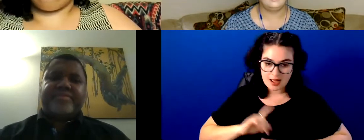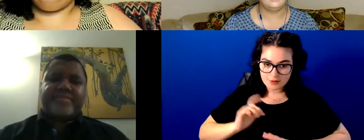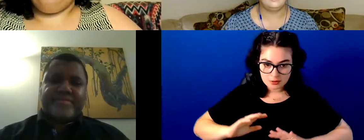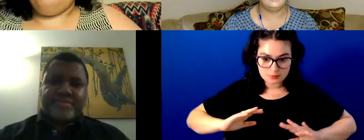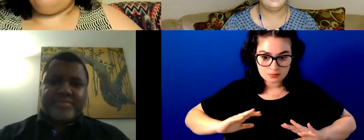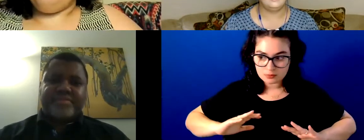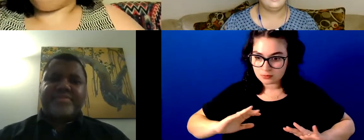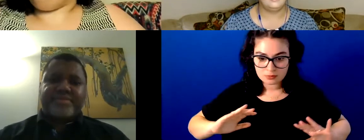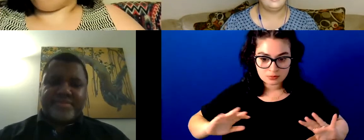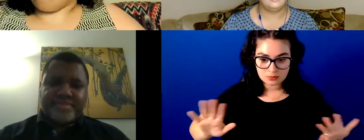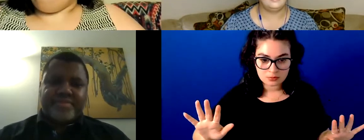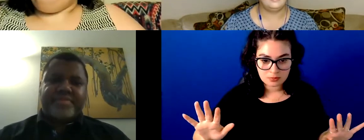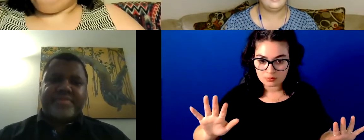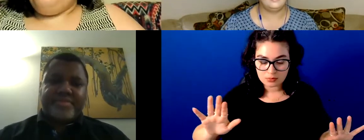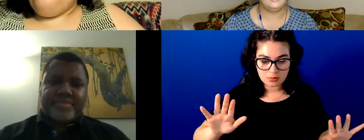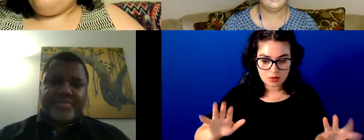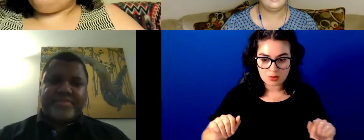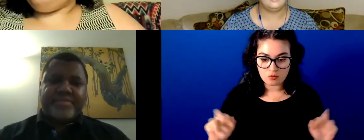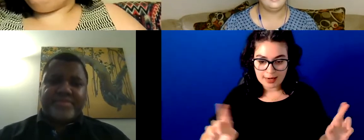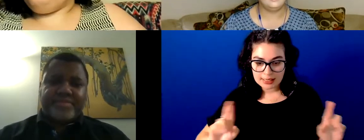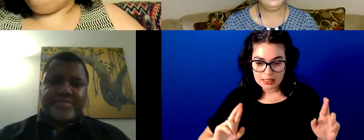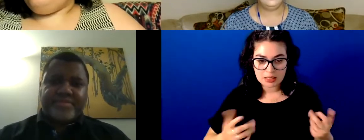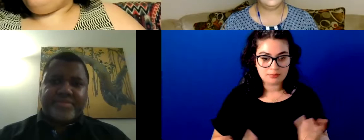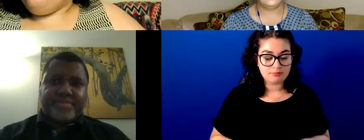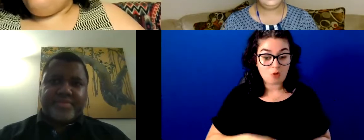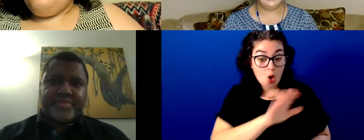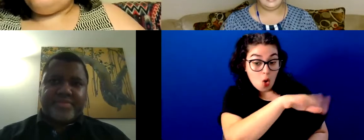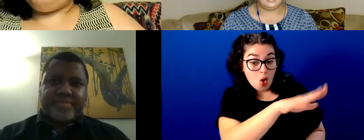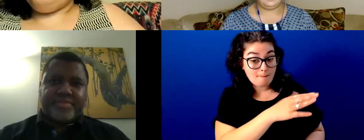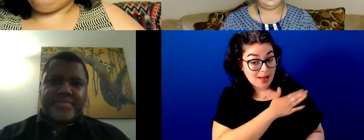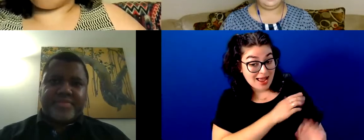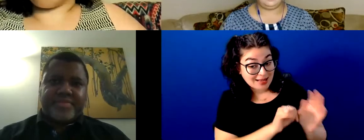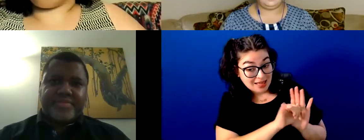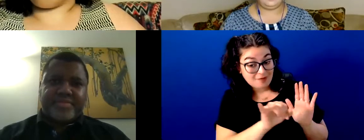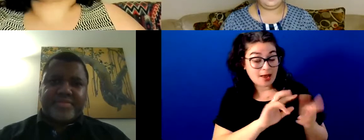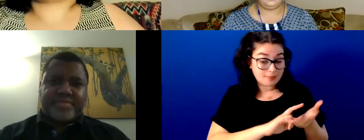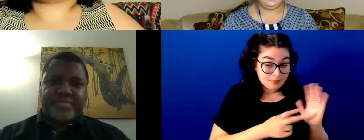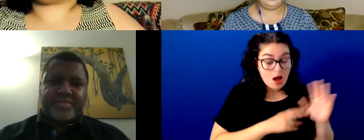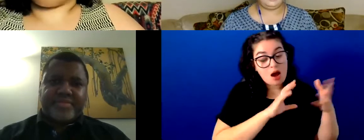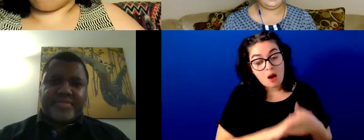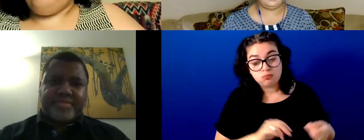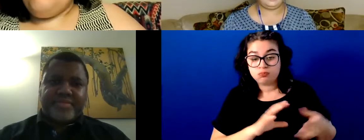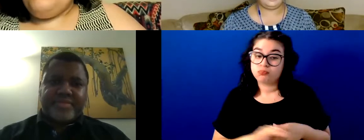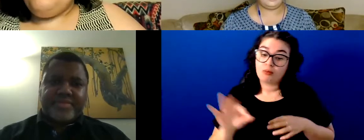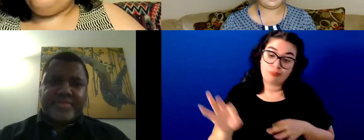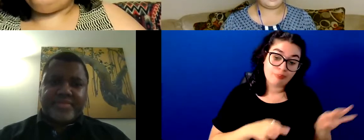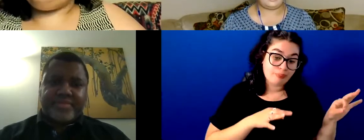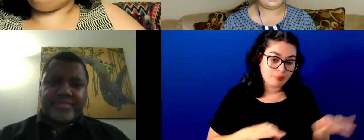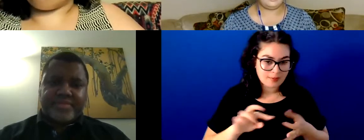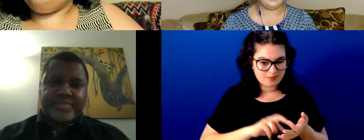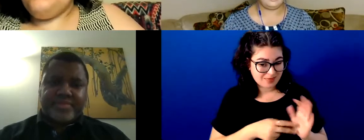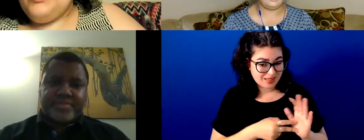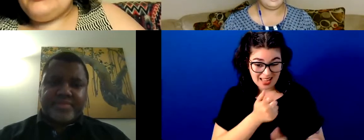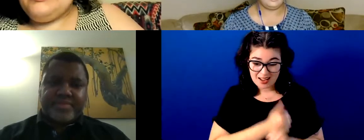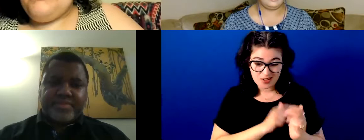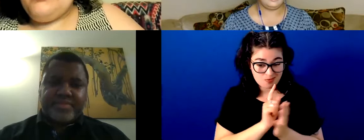be, hey, the way in which I identify means that I am spending every moment trying